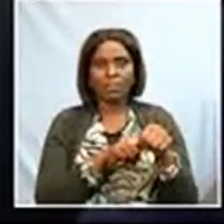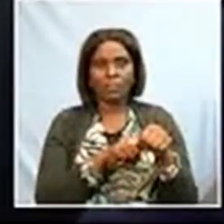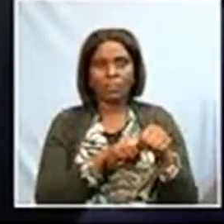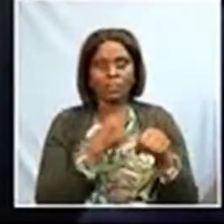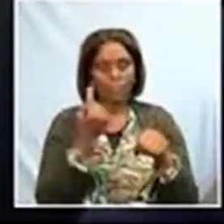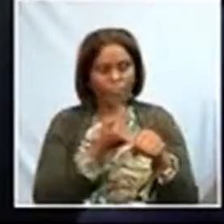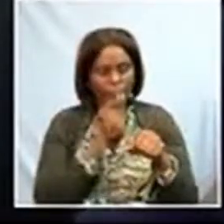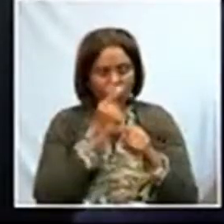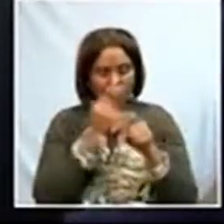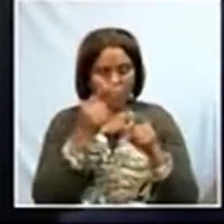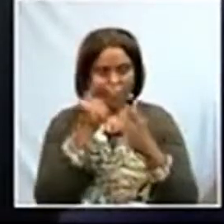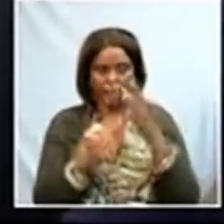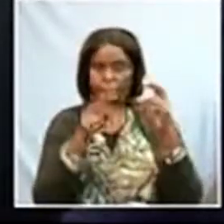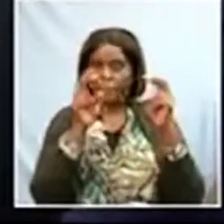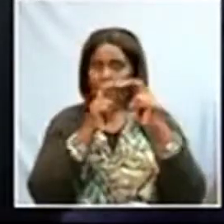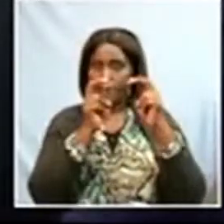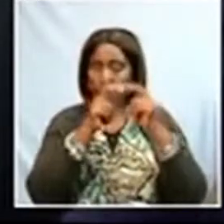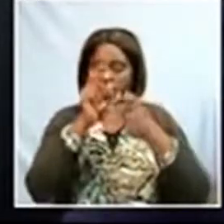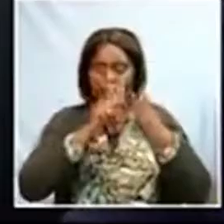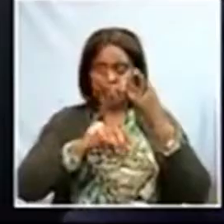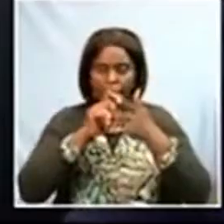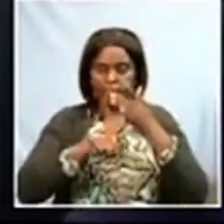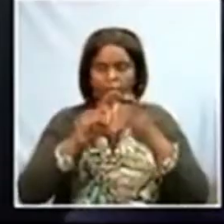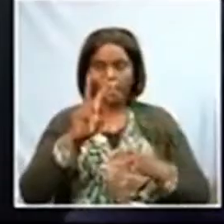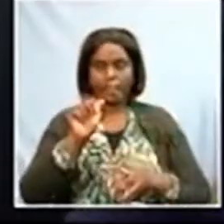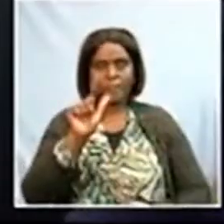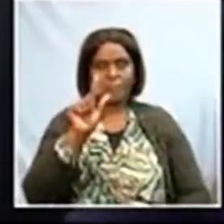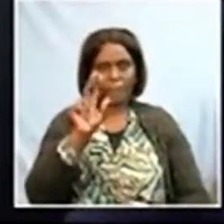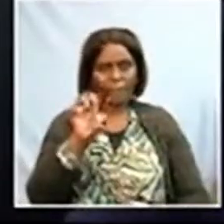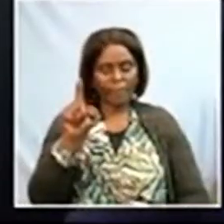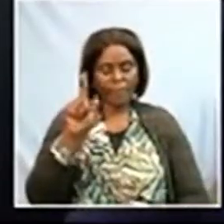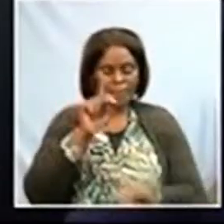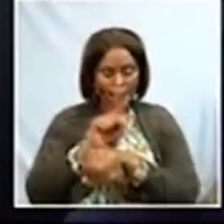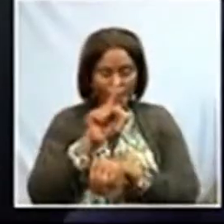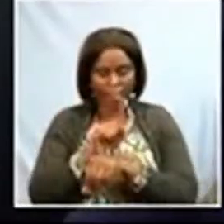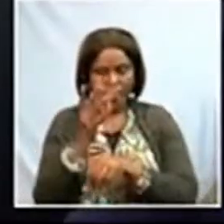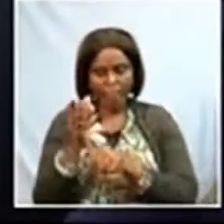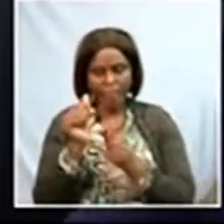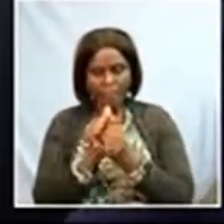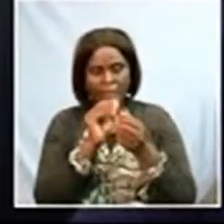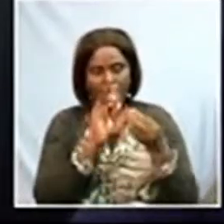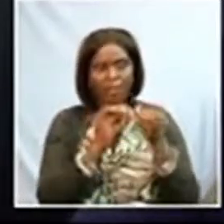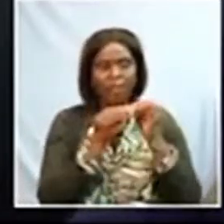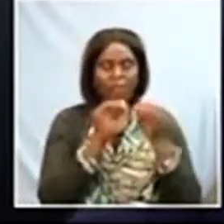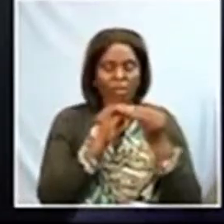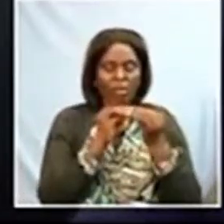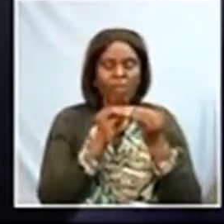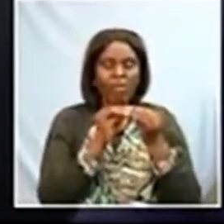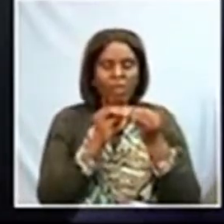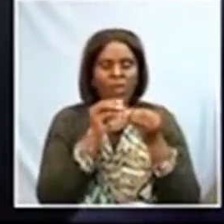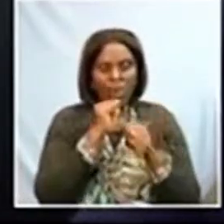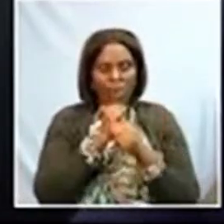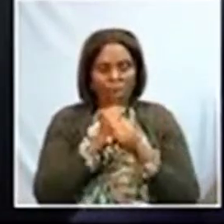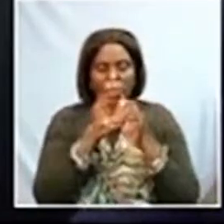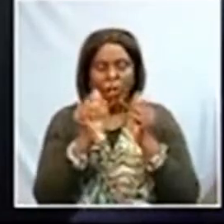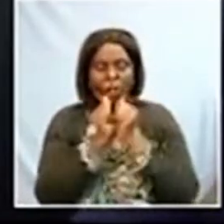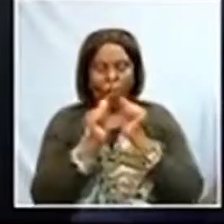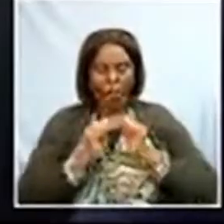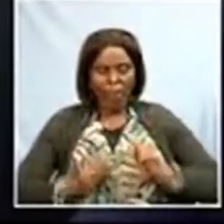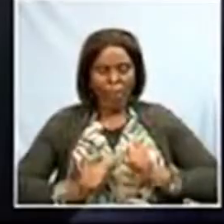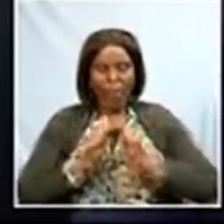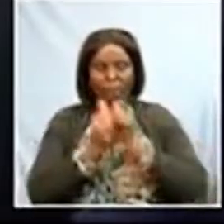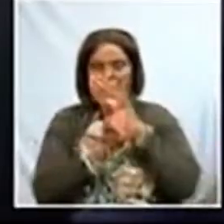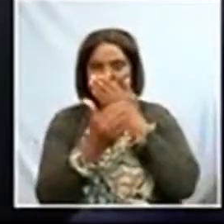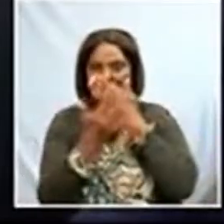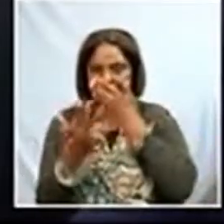only just the contract value, the project title, project number, employer address and something like